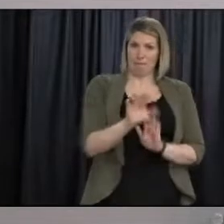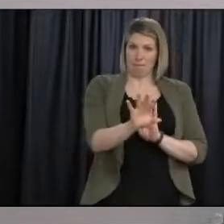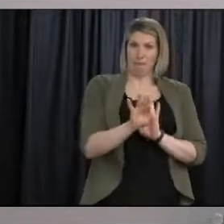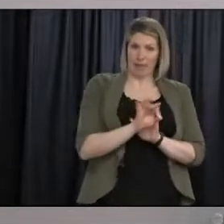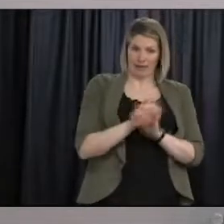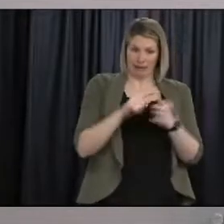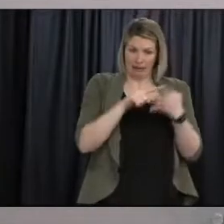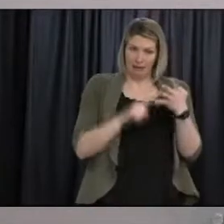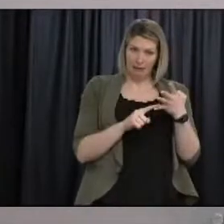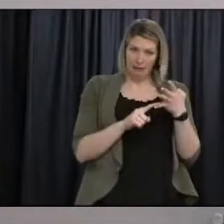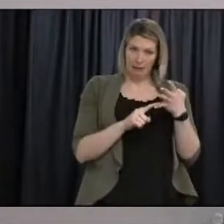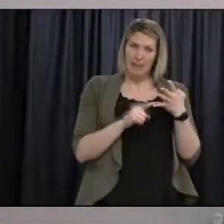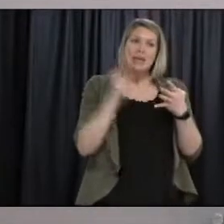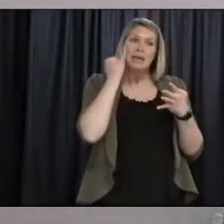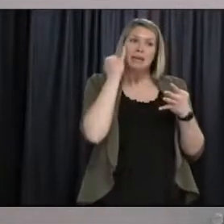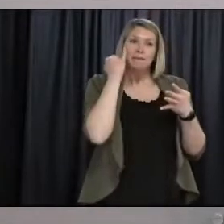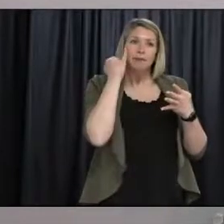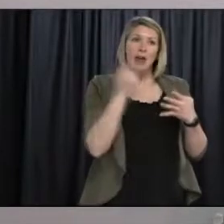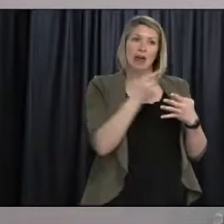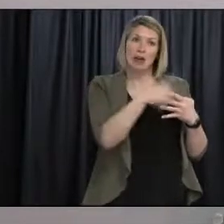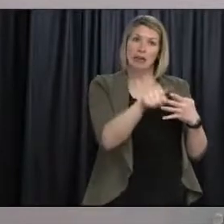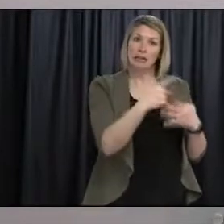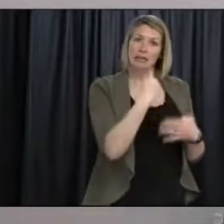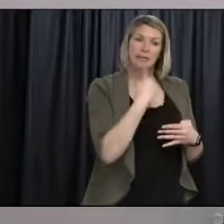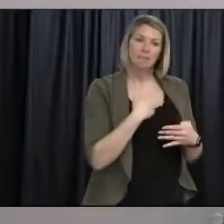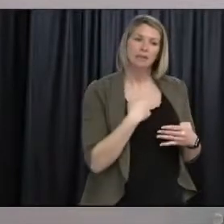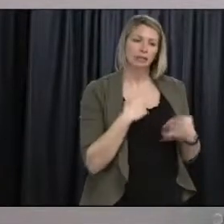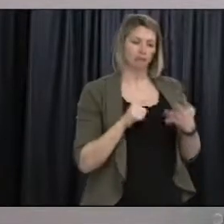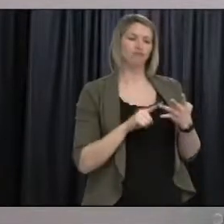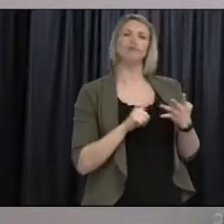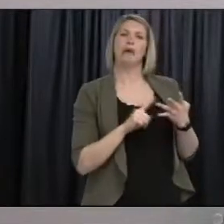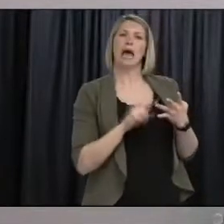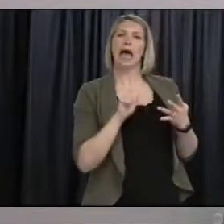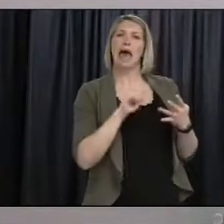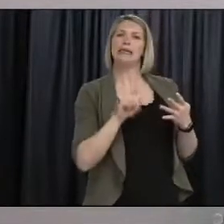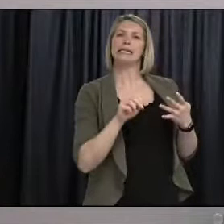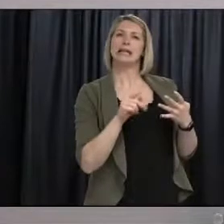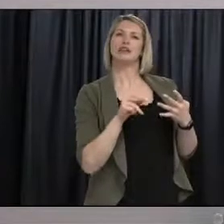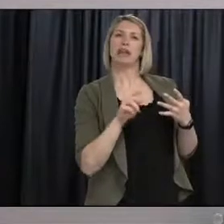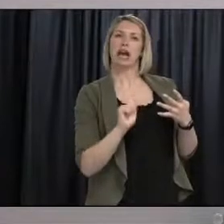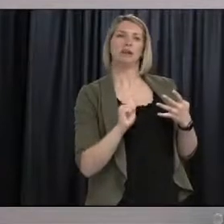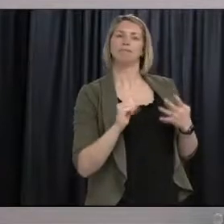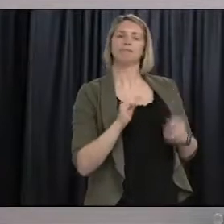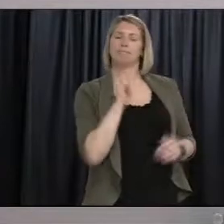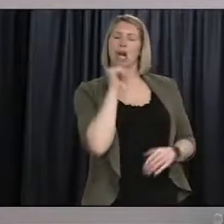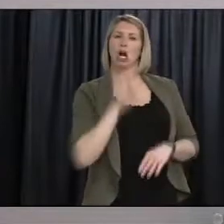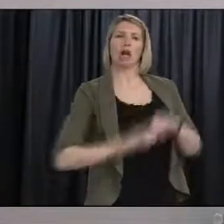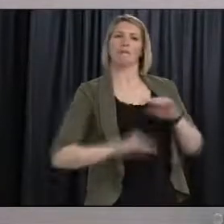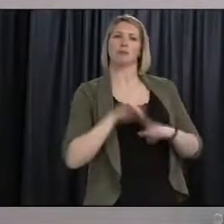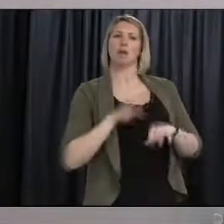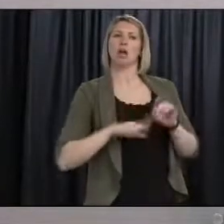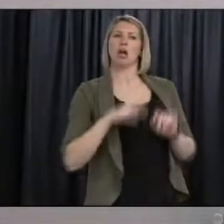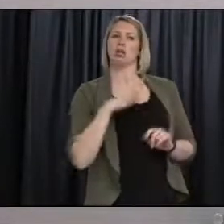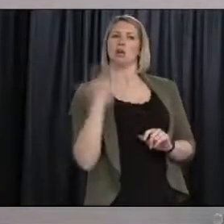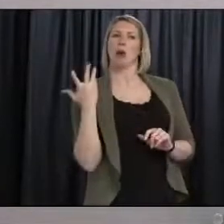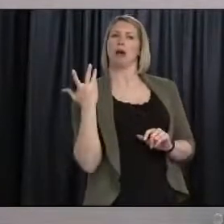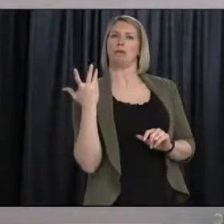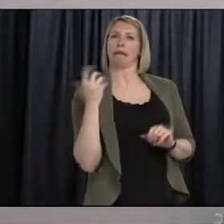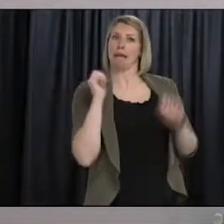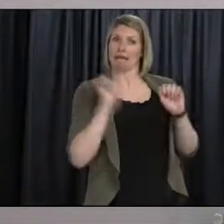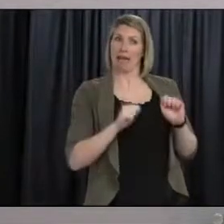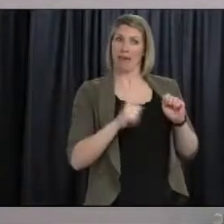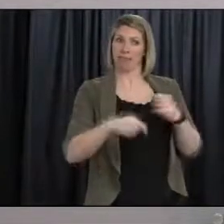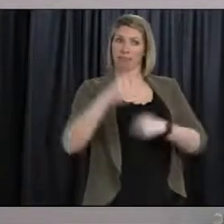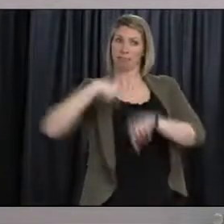getting AstraZeneca, doesn't feel comfortable? Is there a mechanism for them to say, look, I want to go back on the waiting list, I'll wait until there's a Pfizer or Moderna